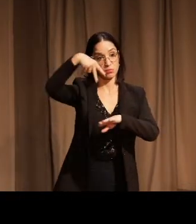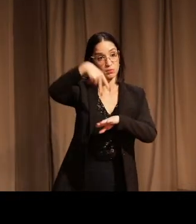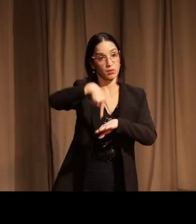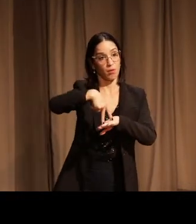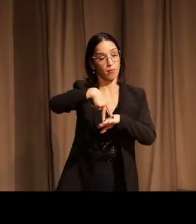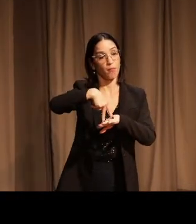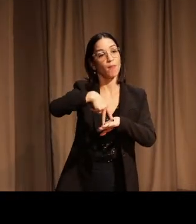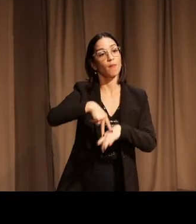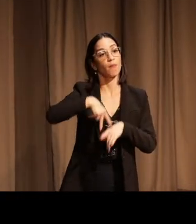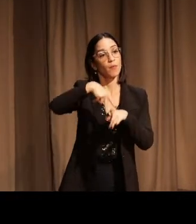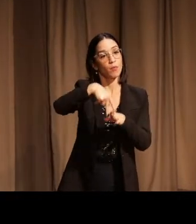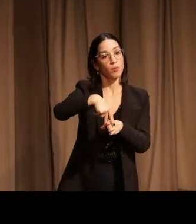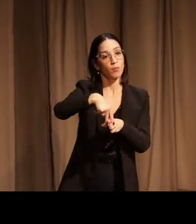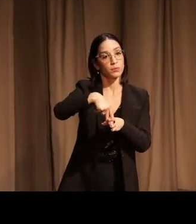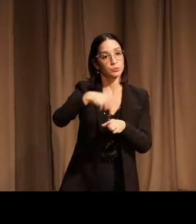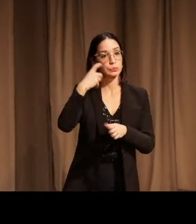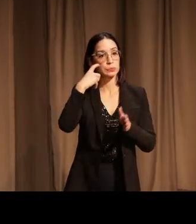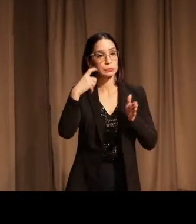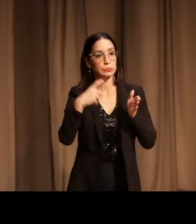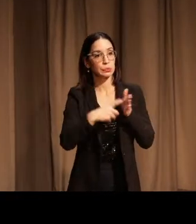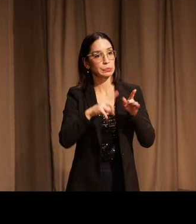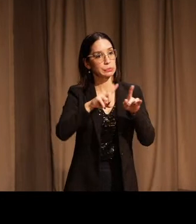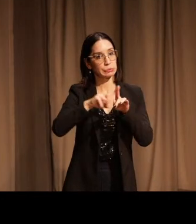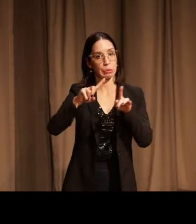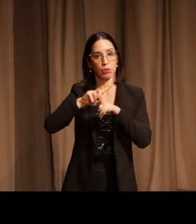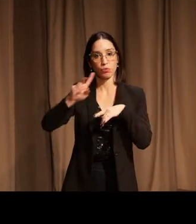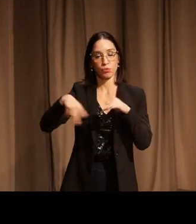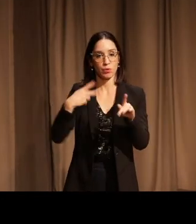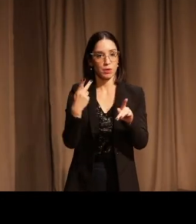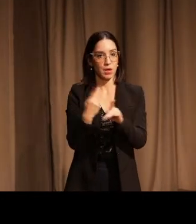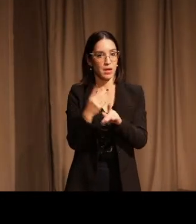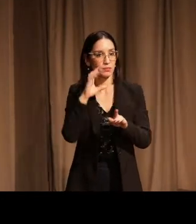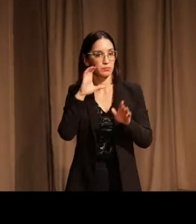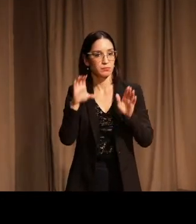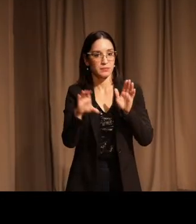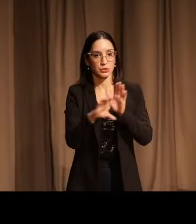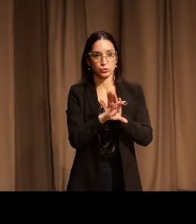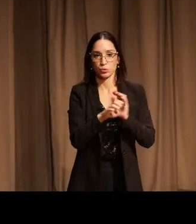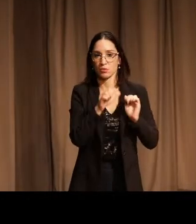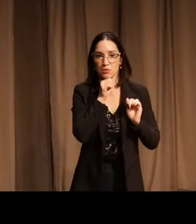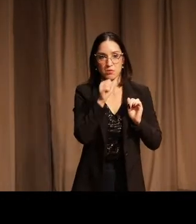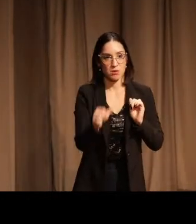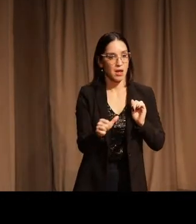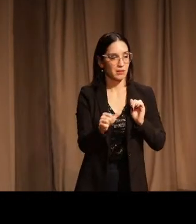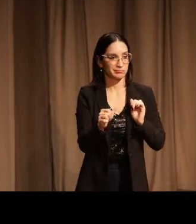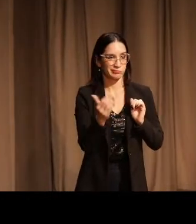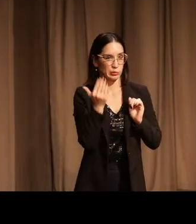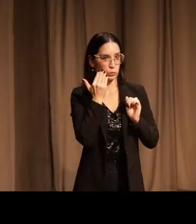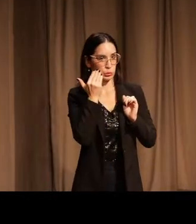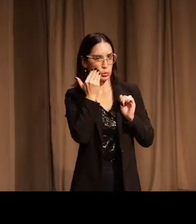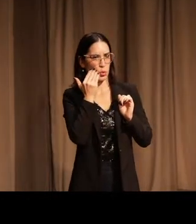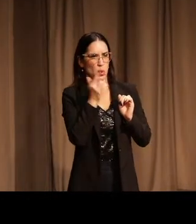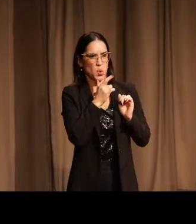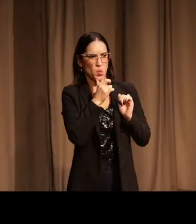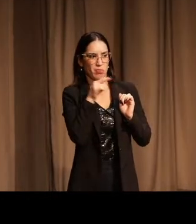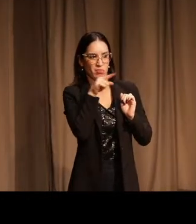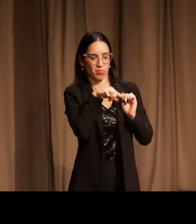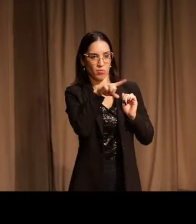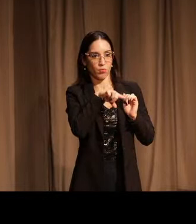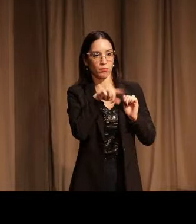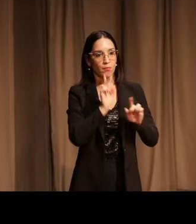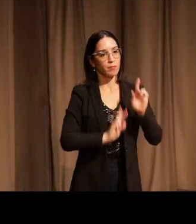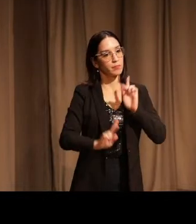see portraits that are not familiar with, and they are mostly women environmental leaders who died defending